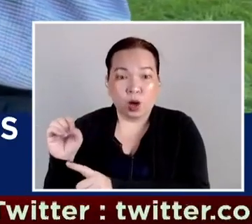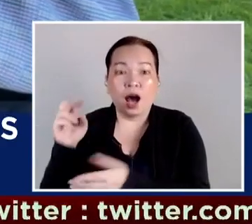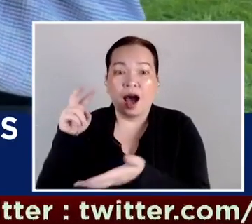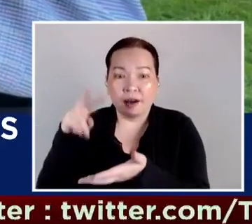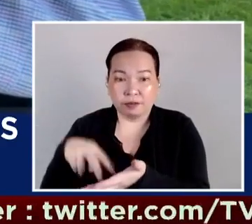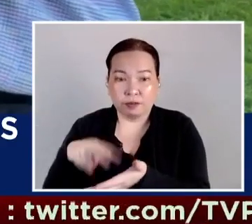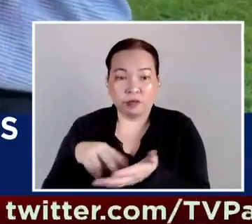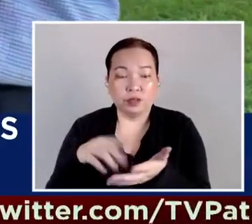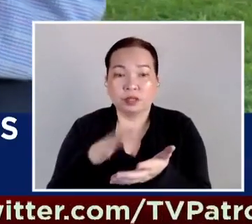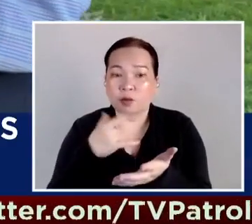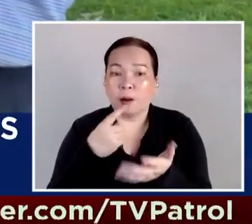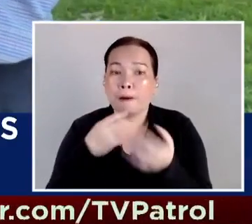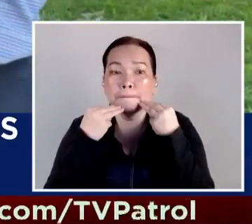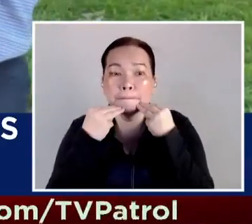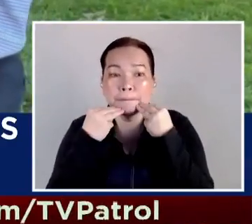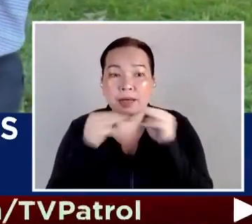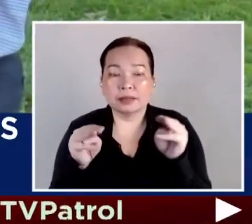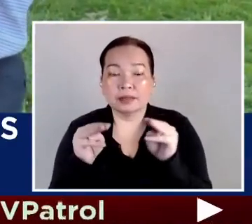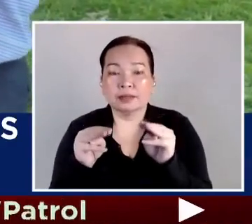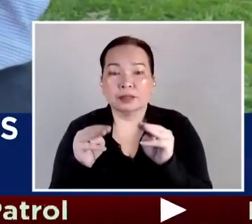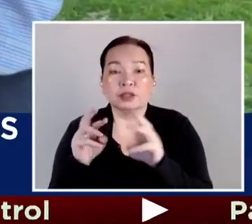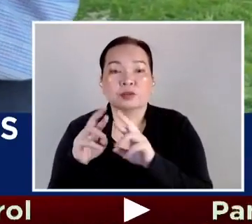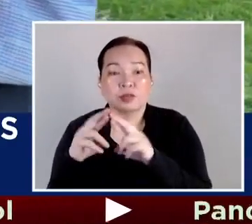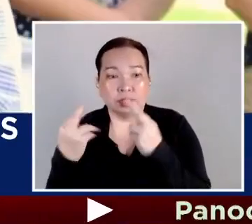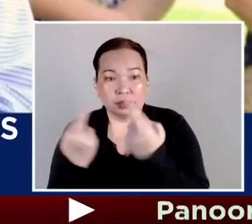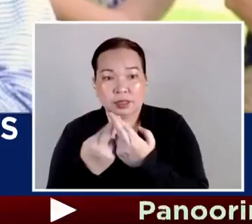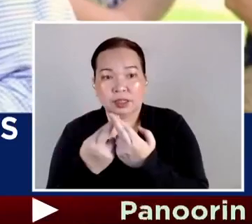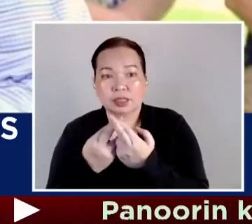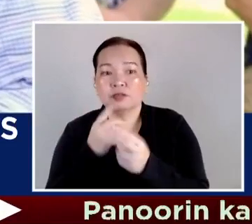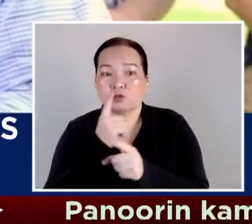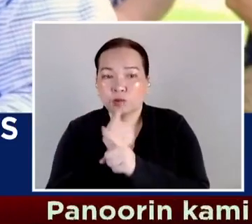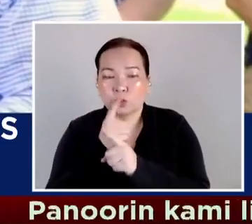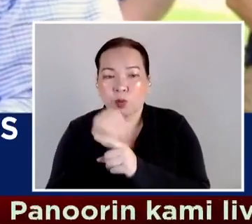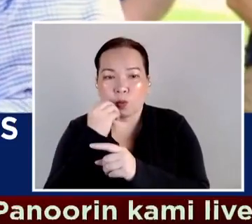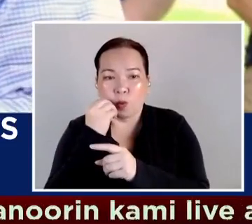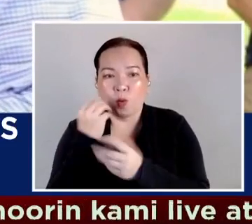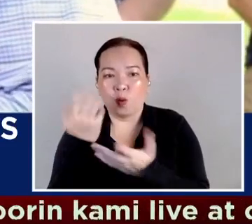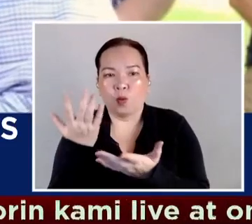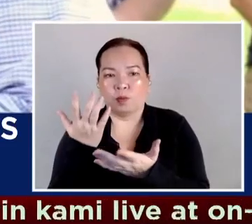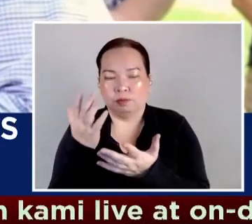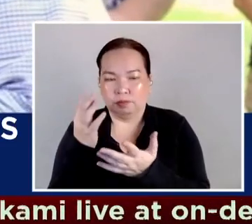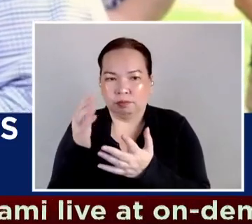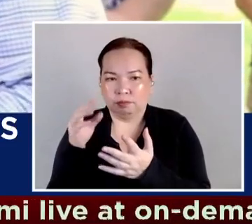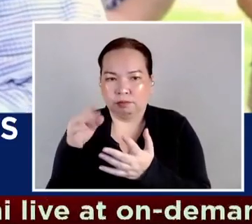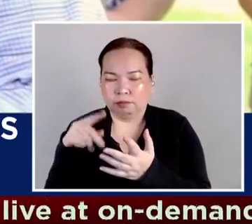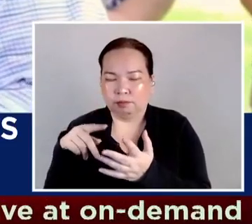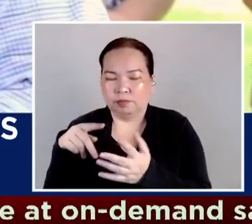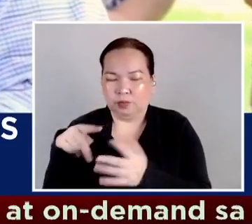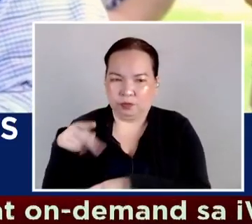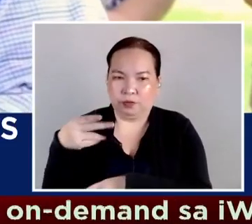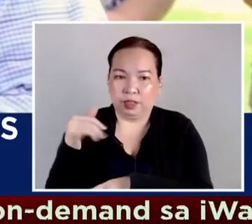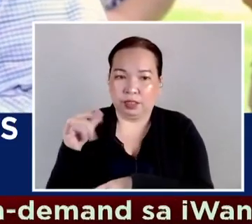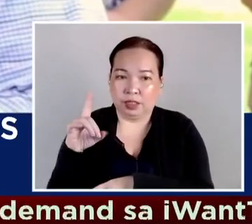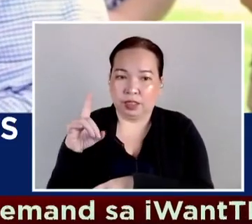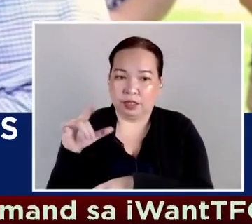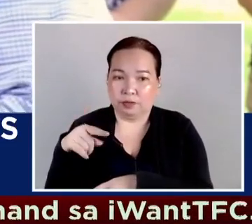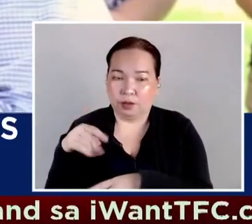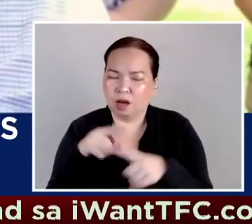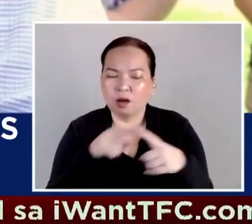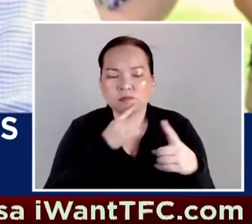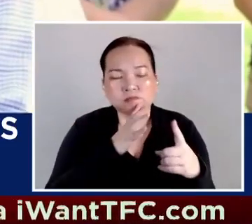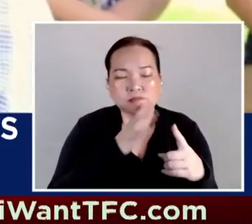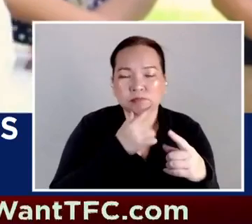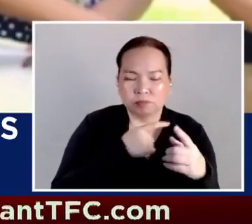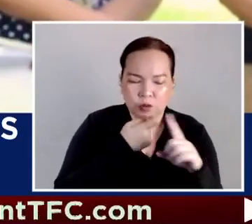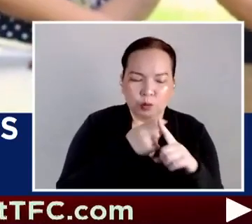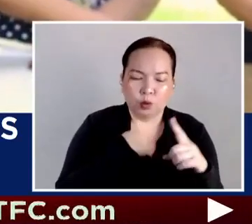Miggy, isa sa kamag-anak niyang nakatira sa Philadelphia. We did not just lose a mere life. We lost a son, a